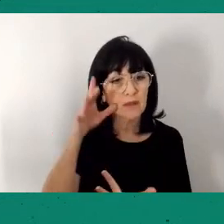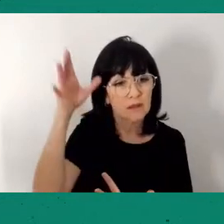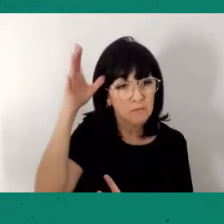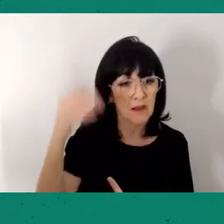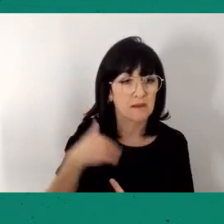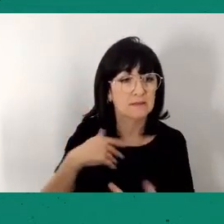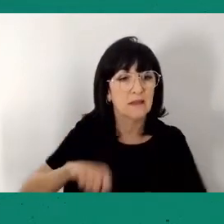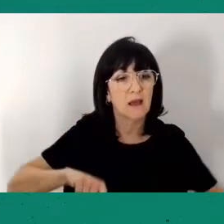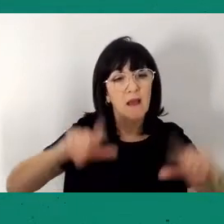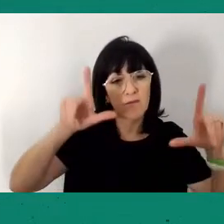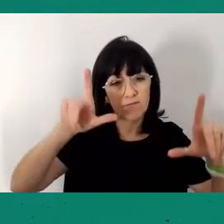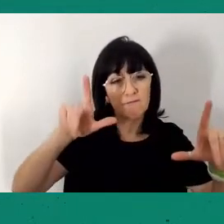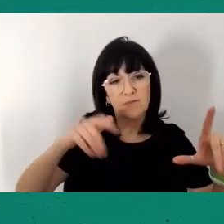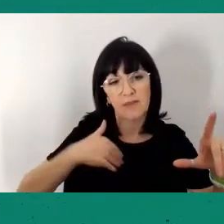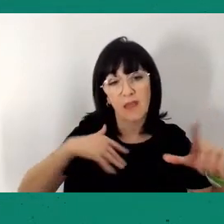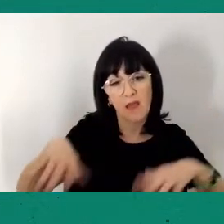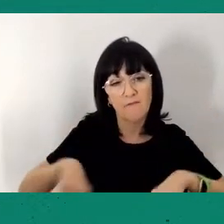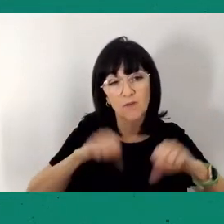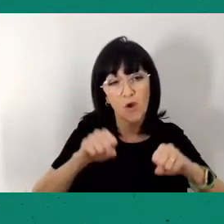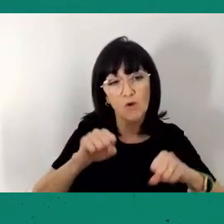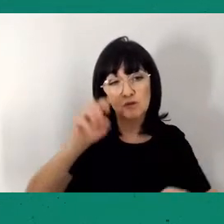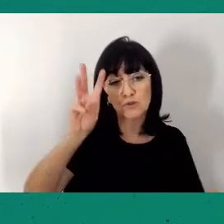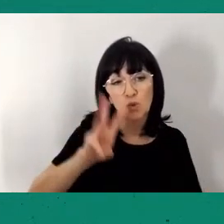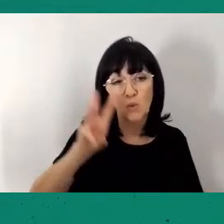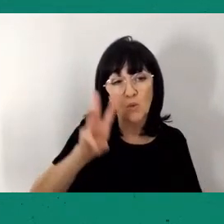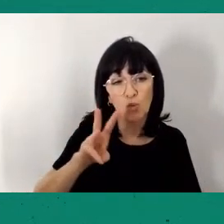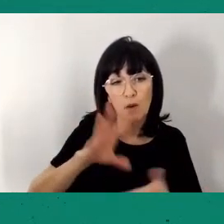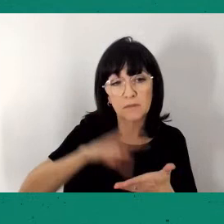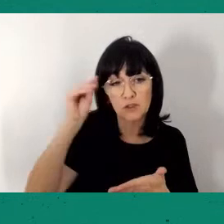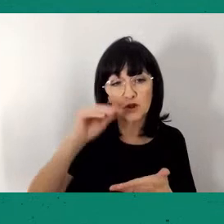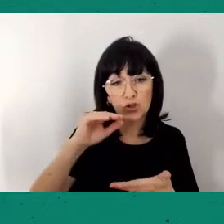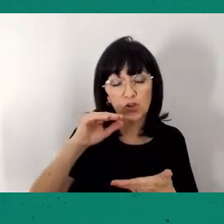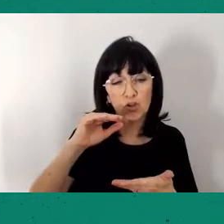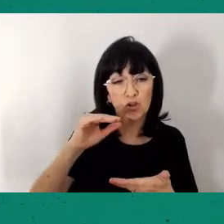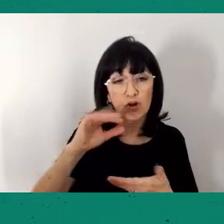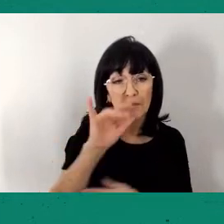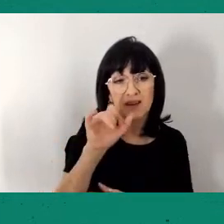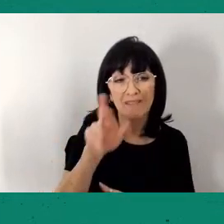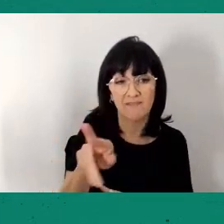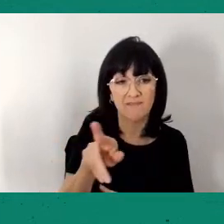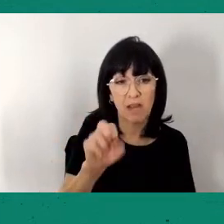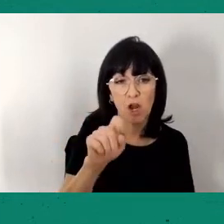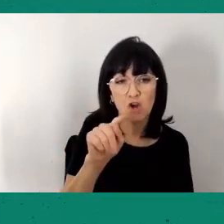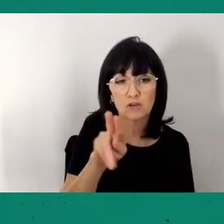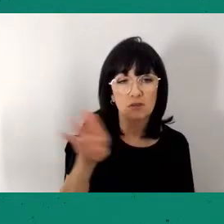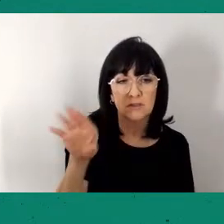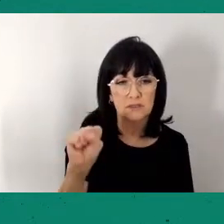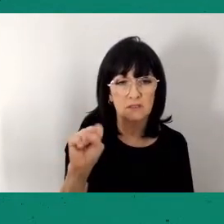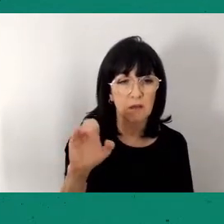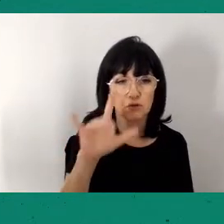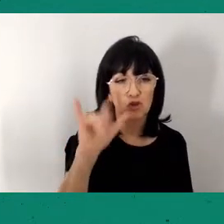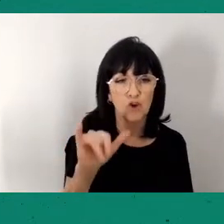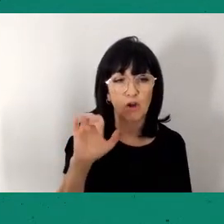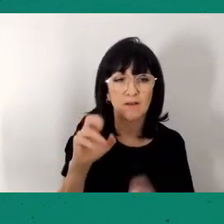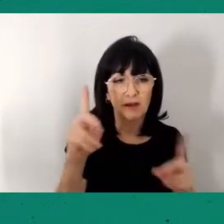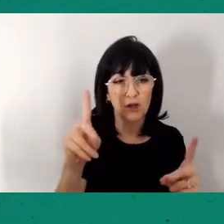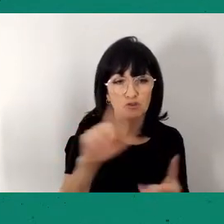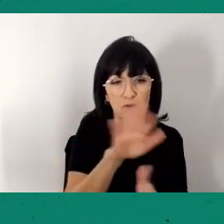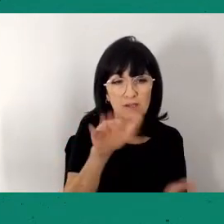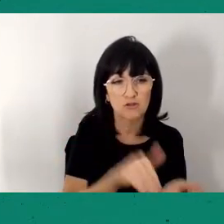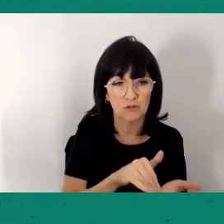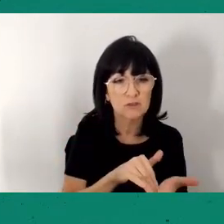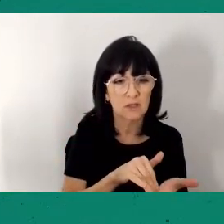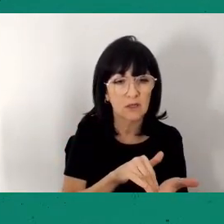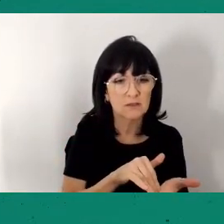board. We're hosting a Wilmington Learning Collaborative Engagement Fair at Stubbs Early Education Center. We've converted